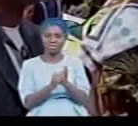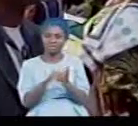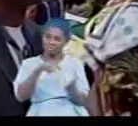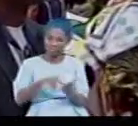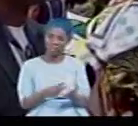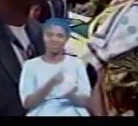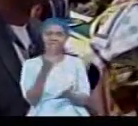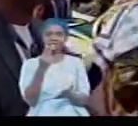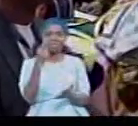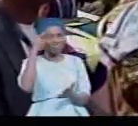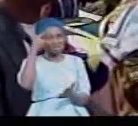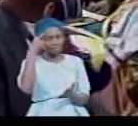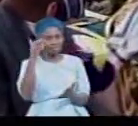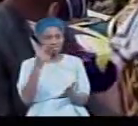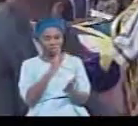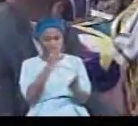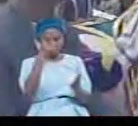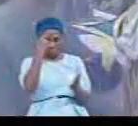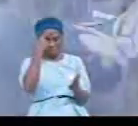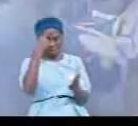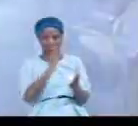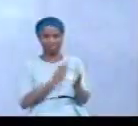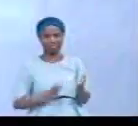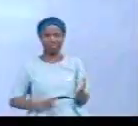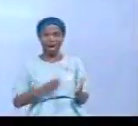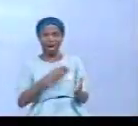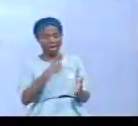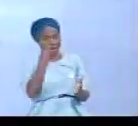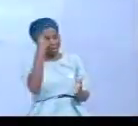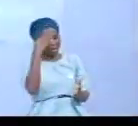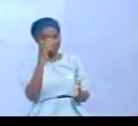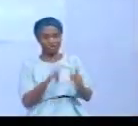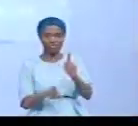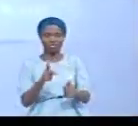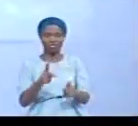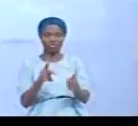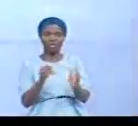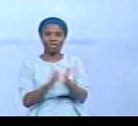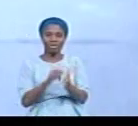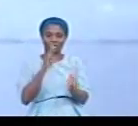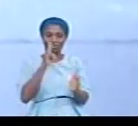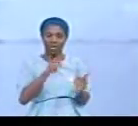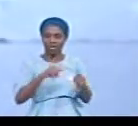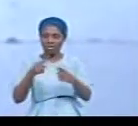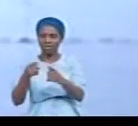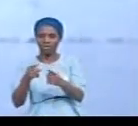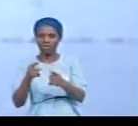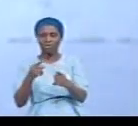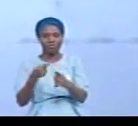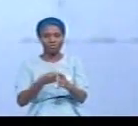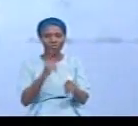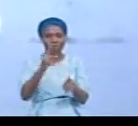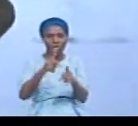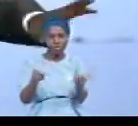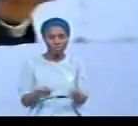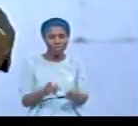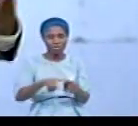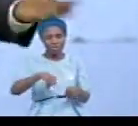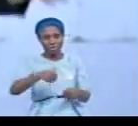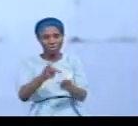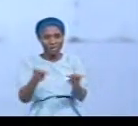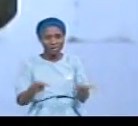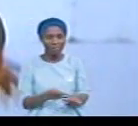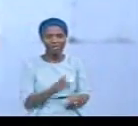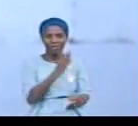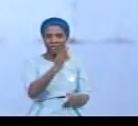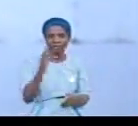mind of Christ and the mind of the people who are going from place to place and see what is missing. Don't say that